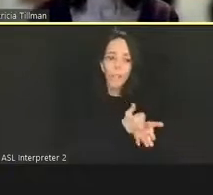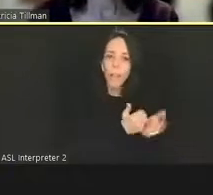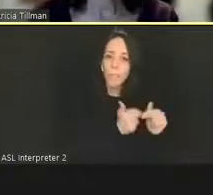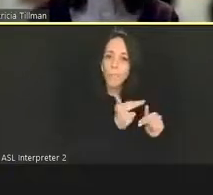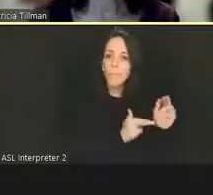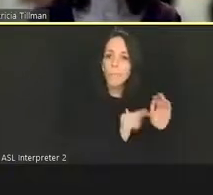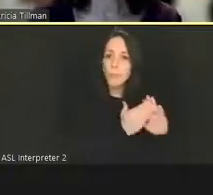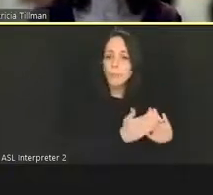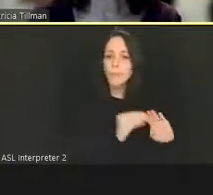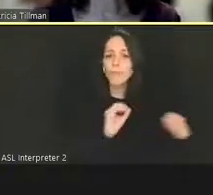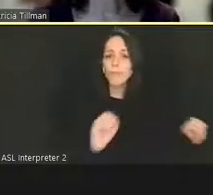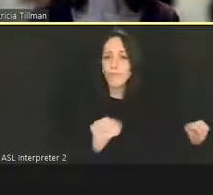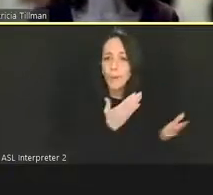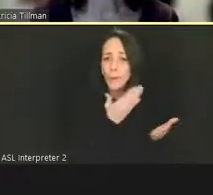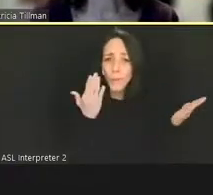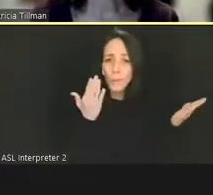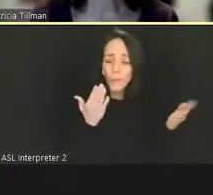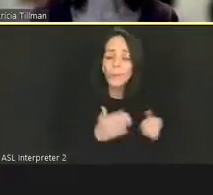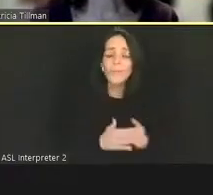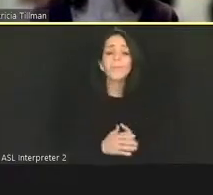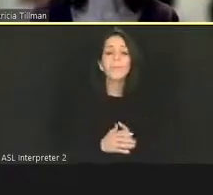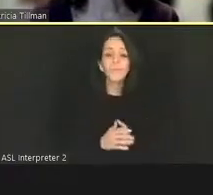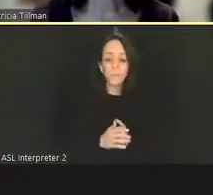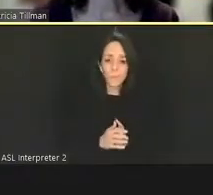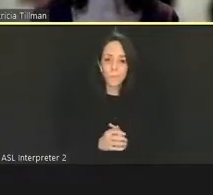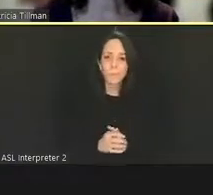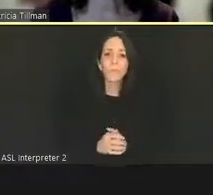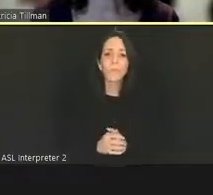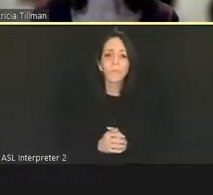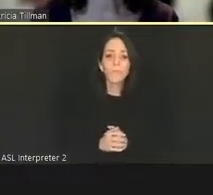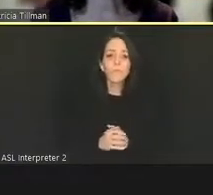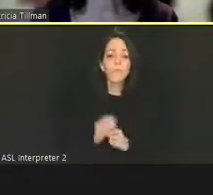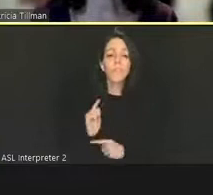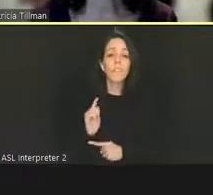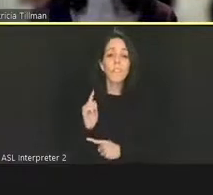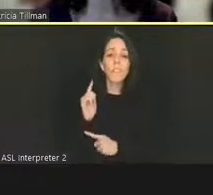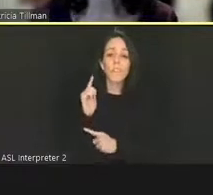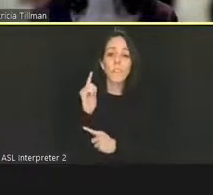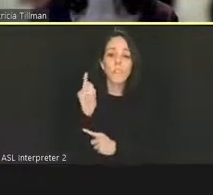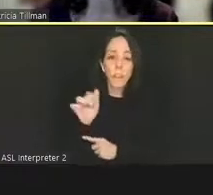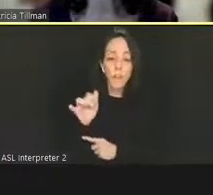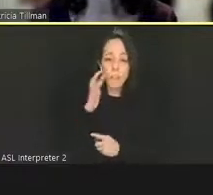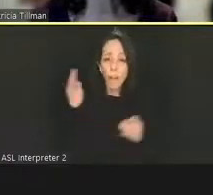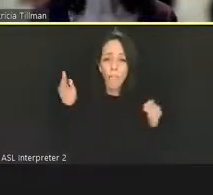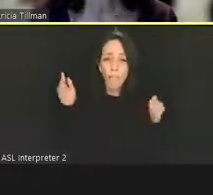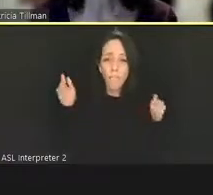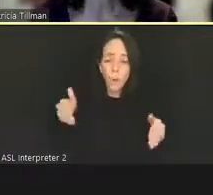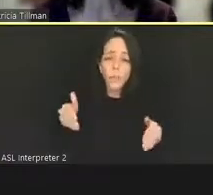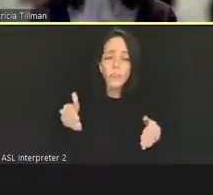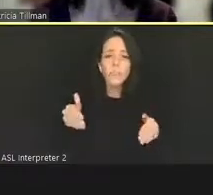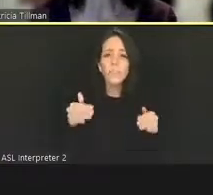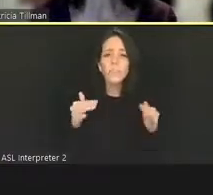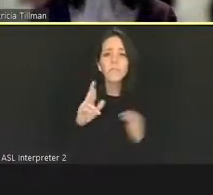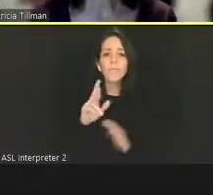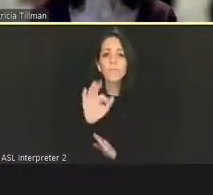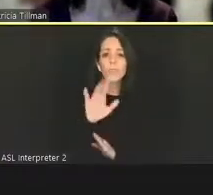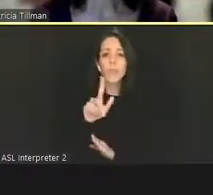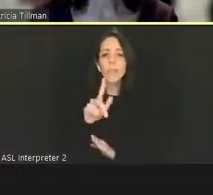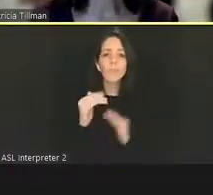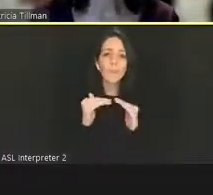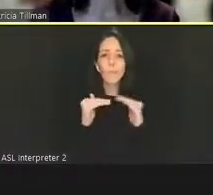In the 1900s, that explicit focus on racial inequality